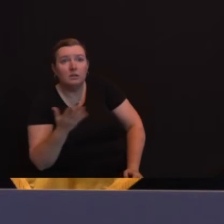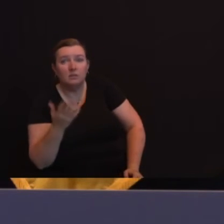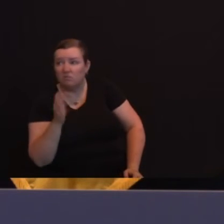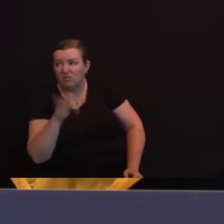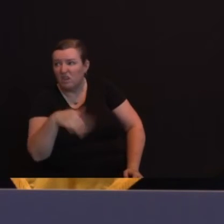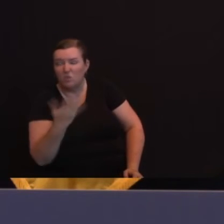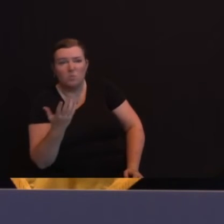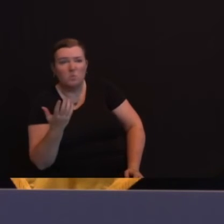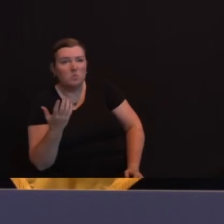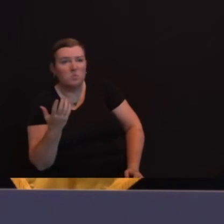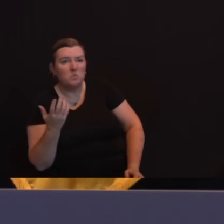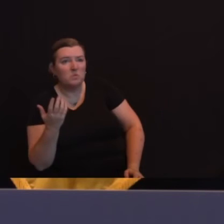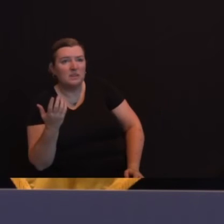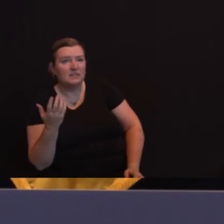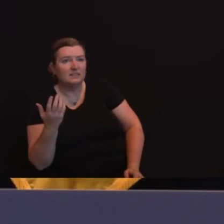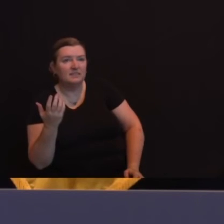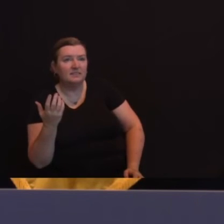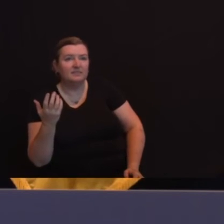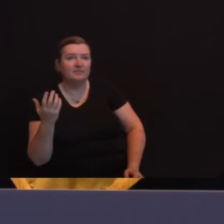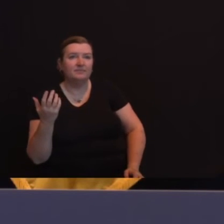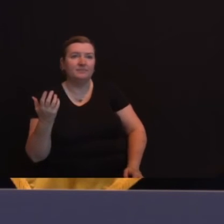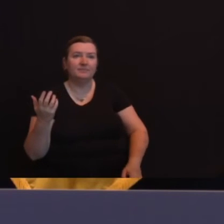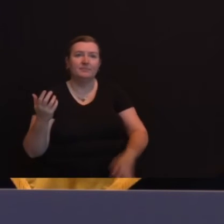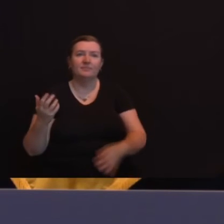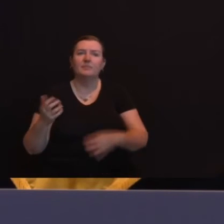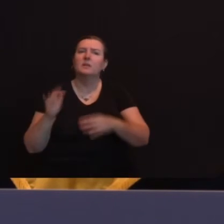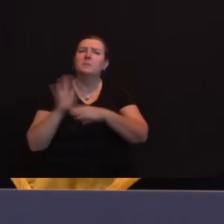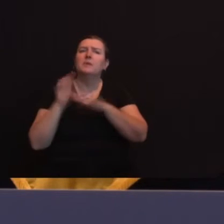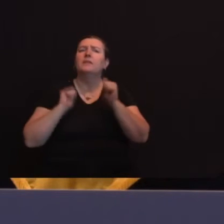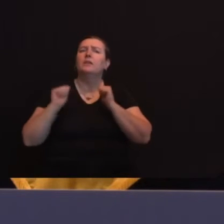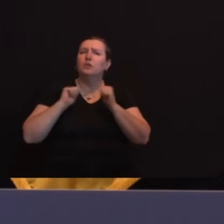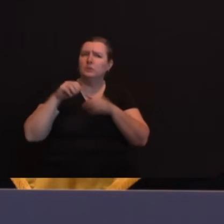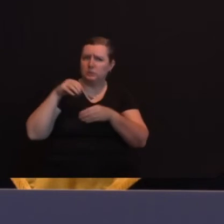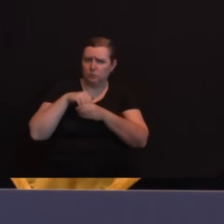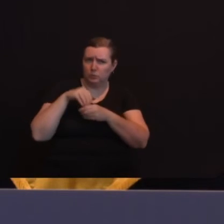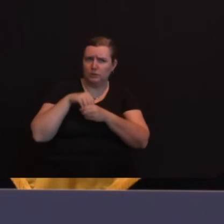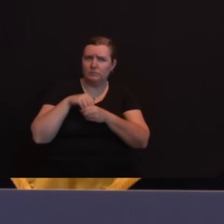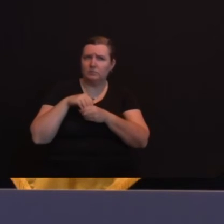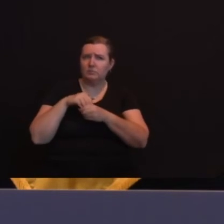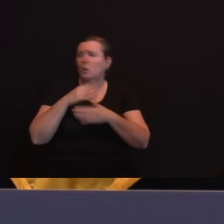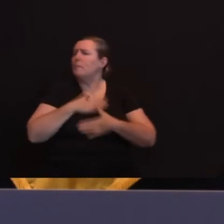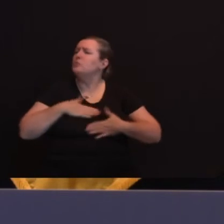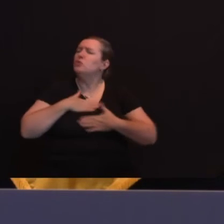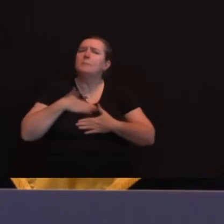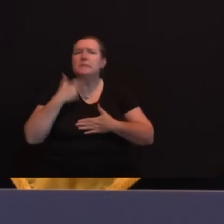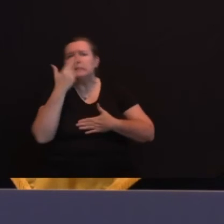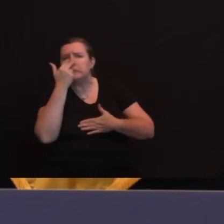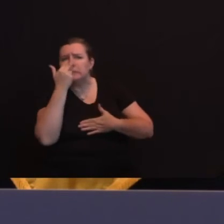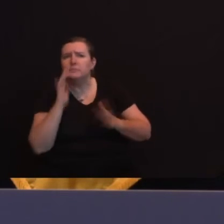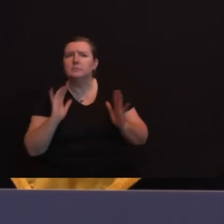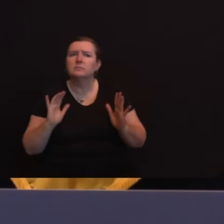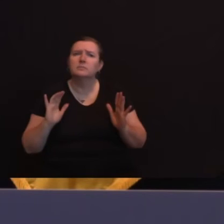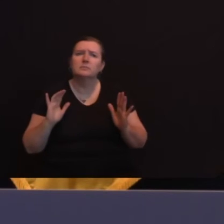what about movie theaters and indoor amusement venues? Are they affected 10 or less indoors or